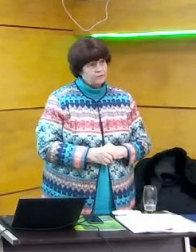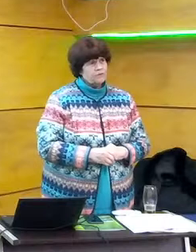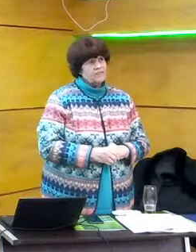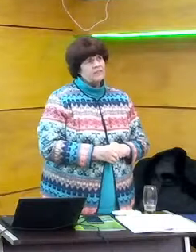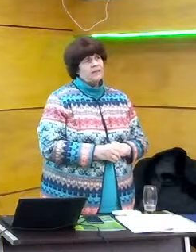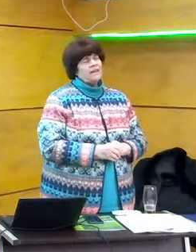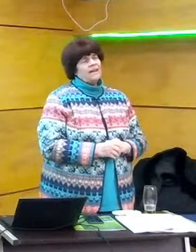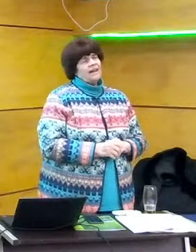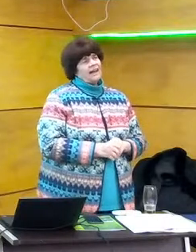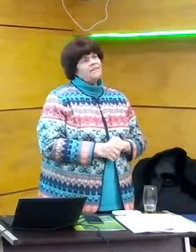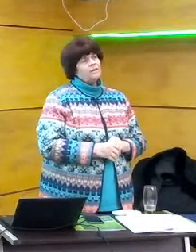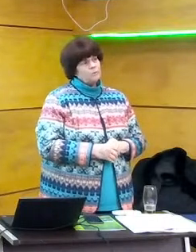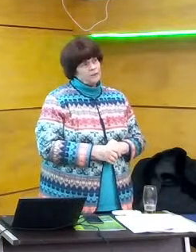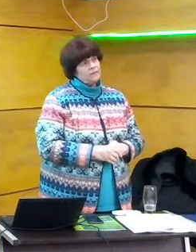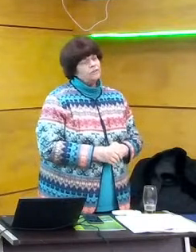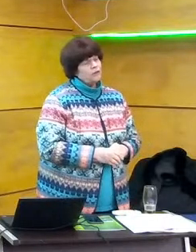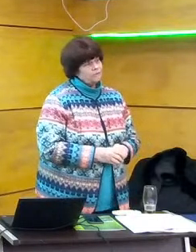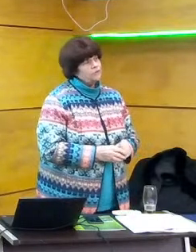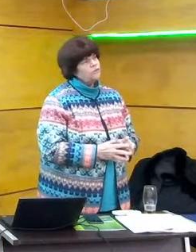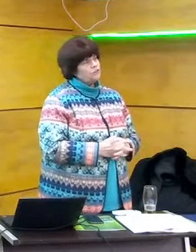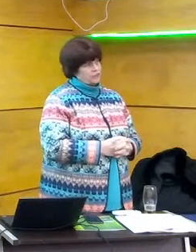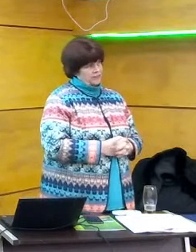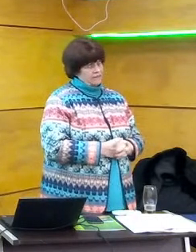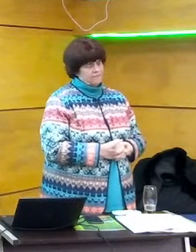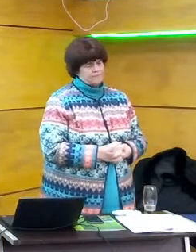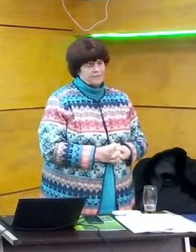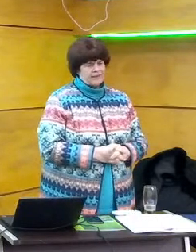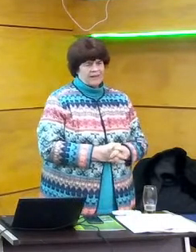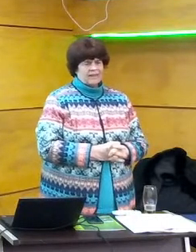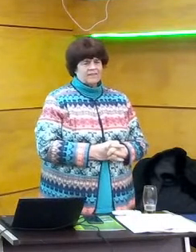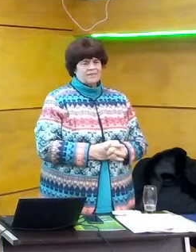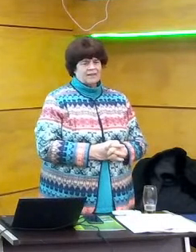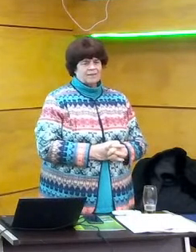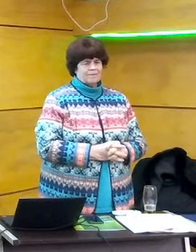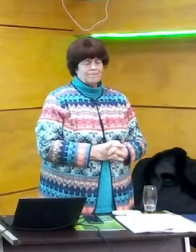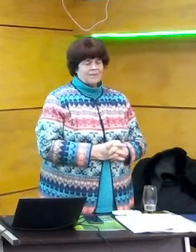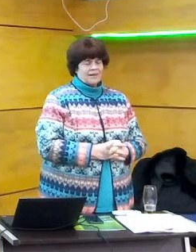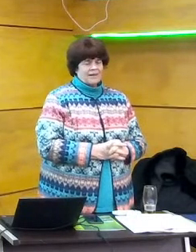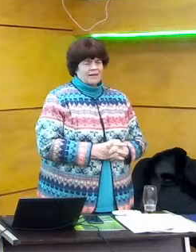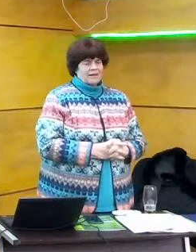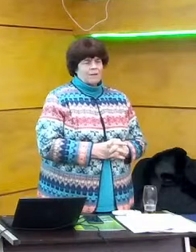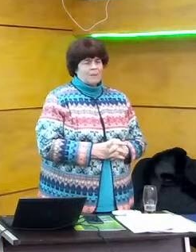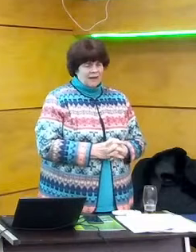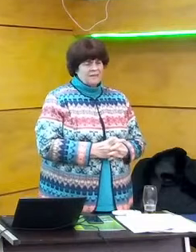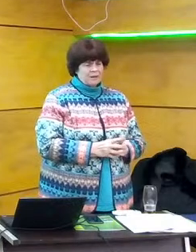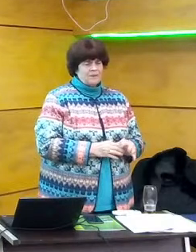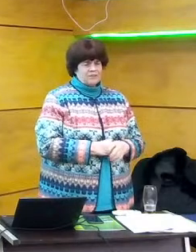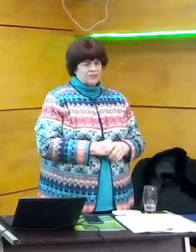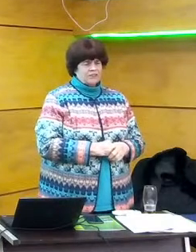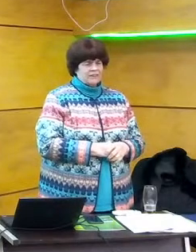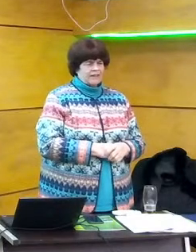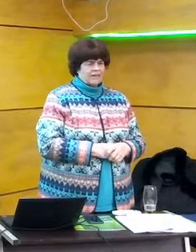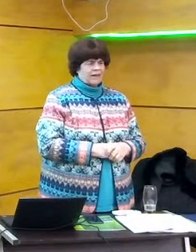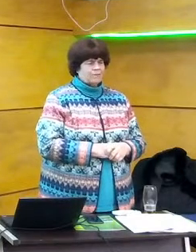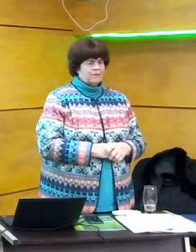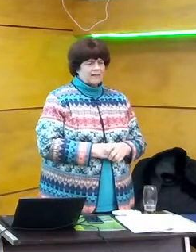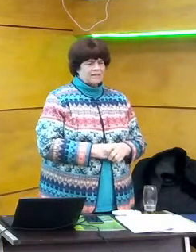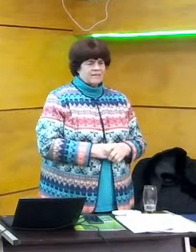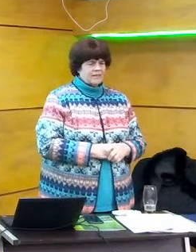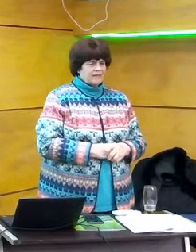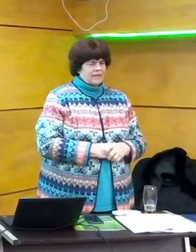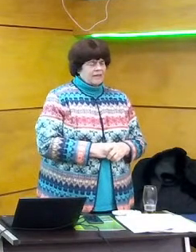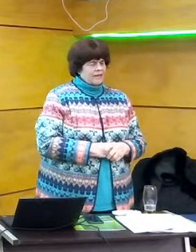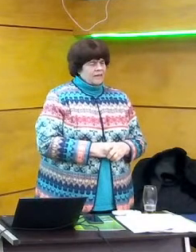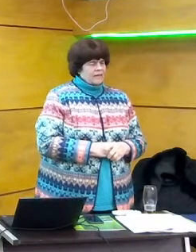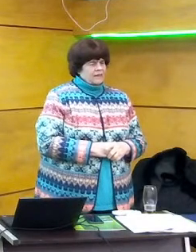was interesting. And then we traveled to Chile. And upon coming to Chile, I